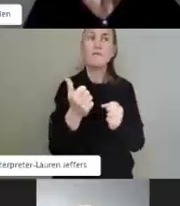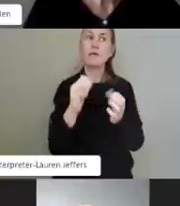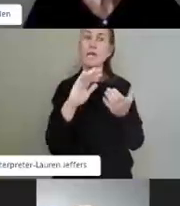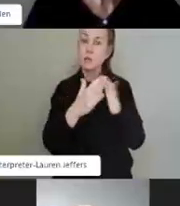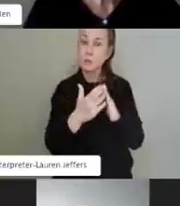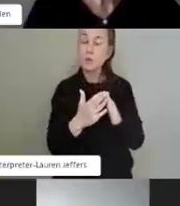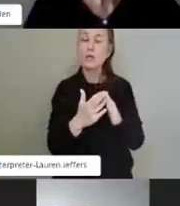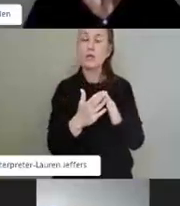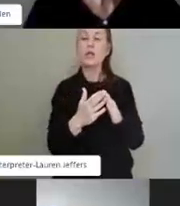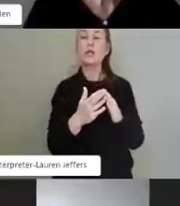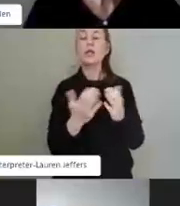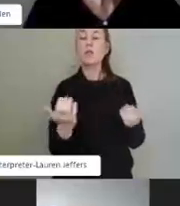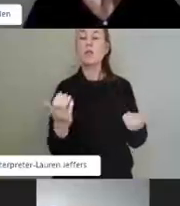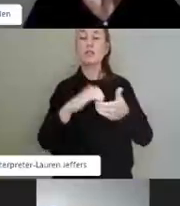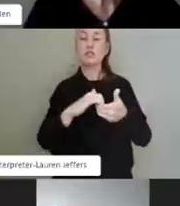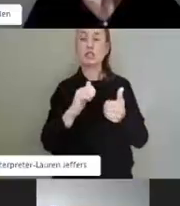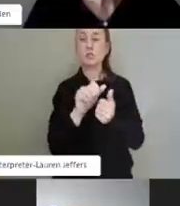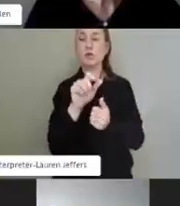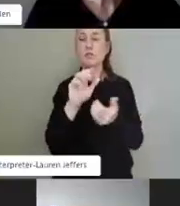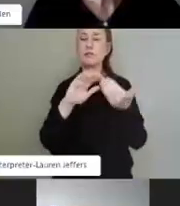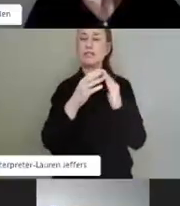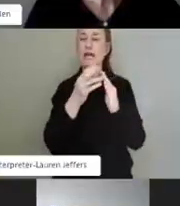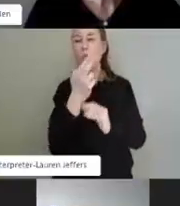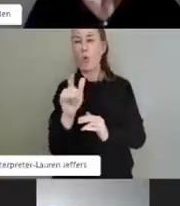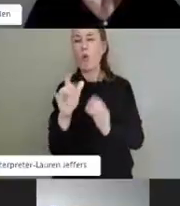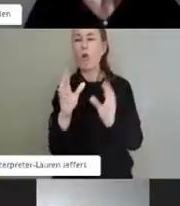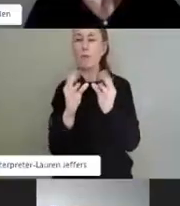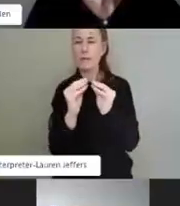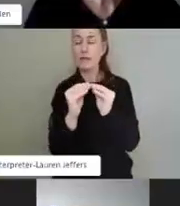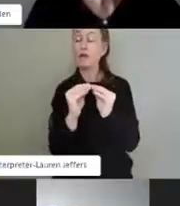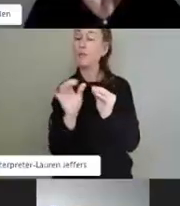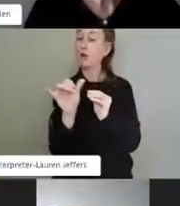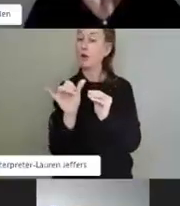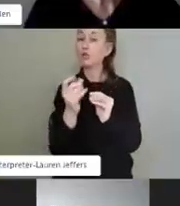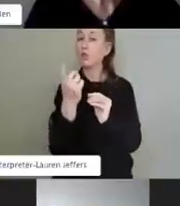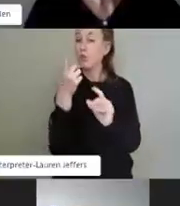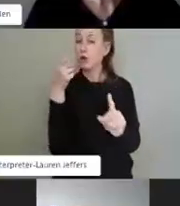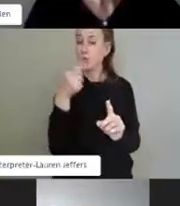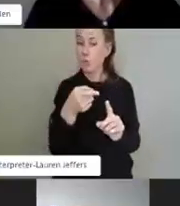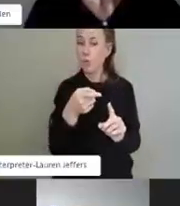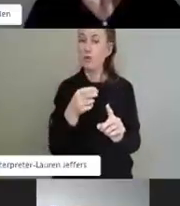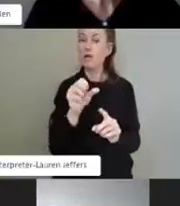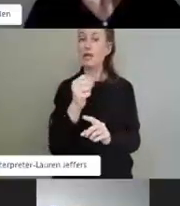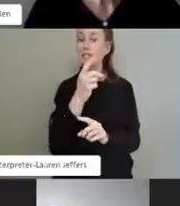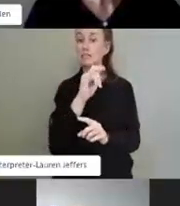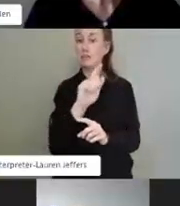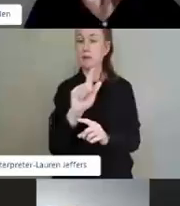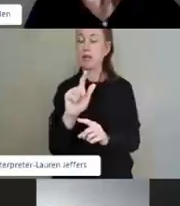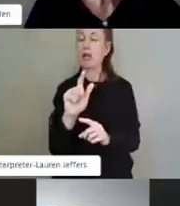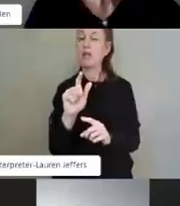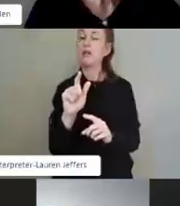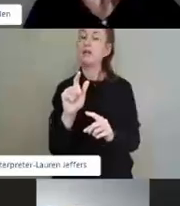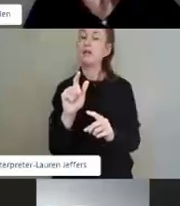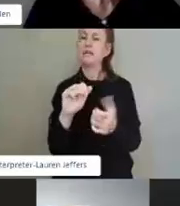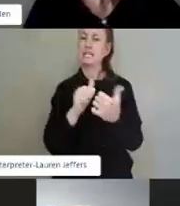also going to be in conjunction with a town hall. And then in addition, one of the goals in the spill was to look at having